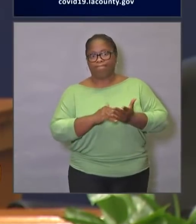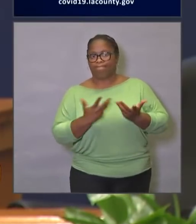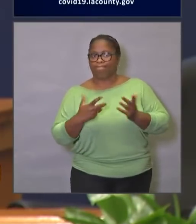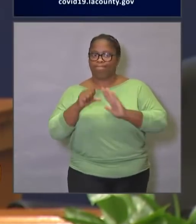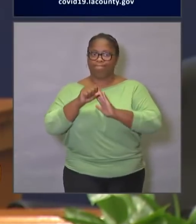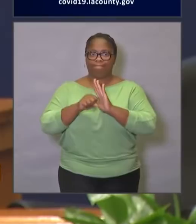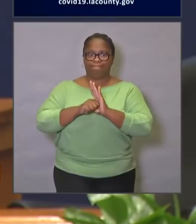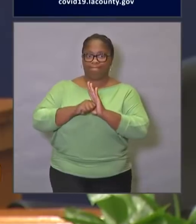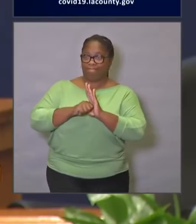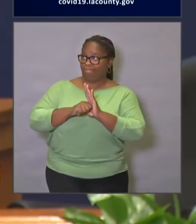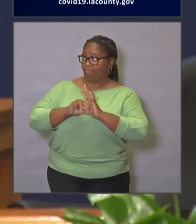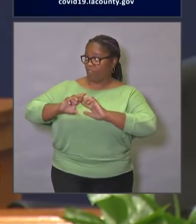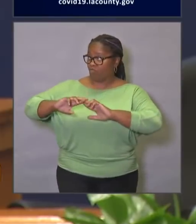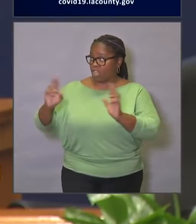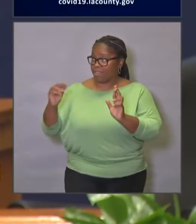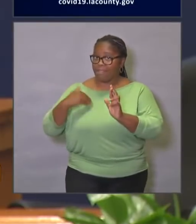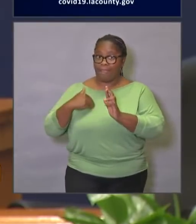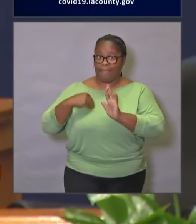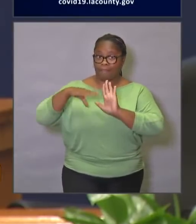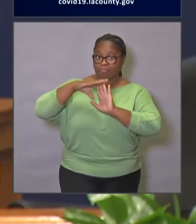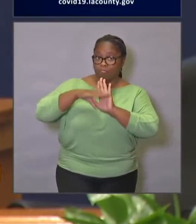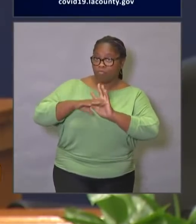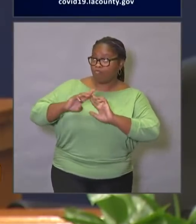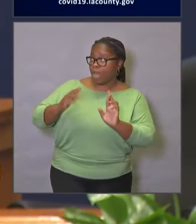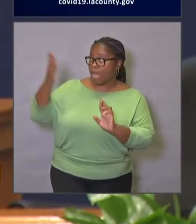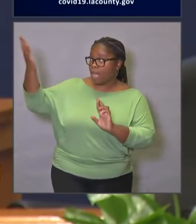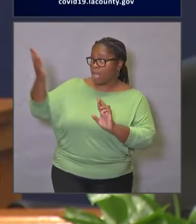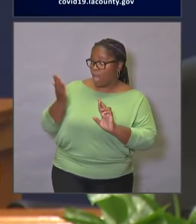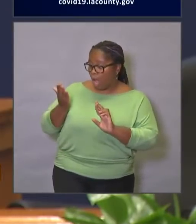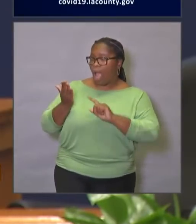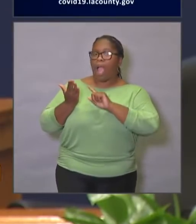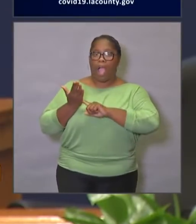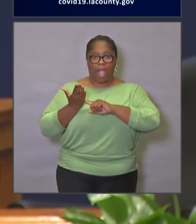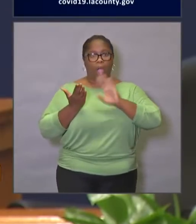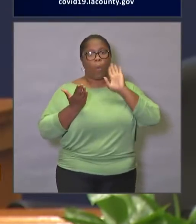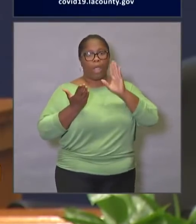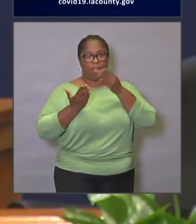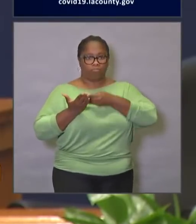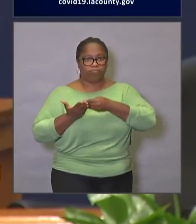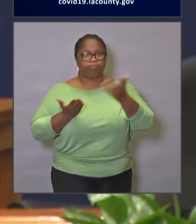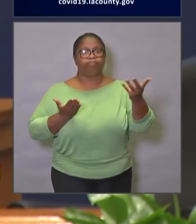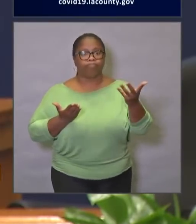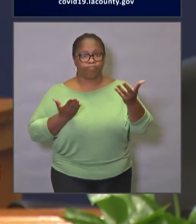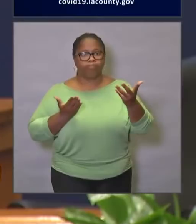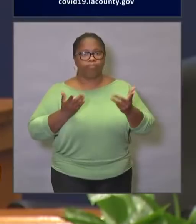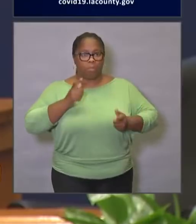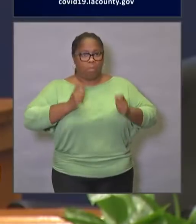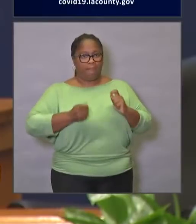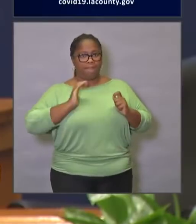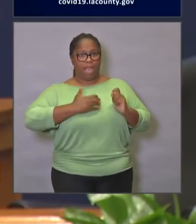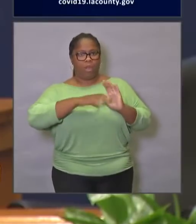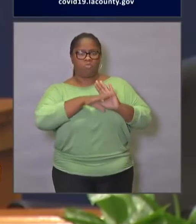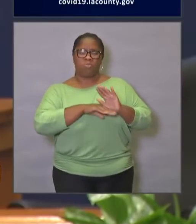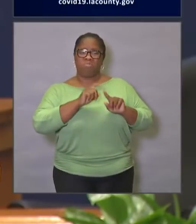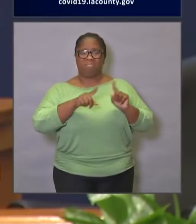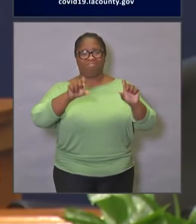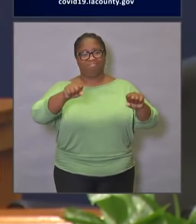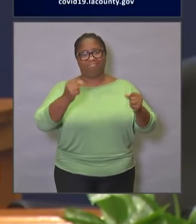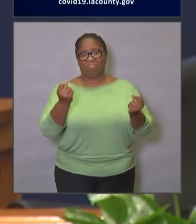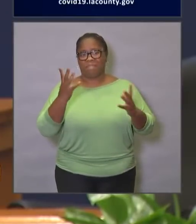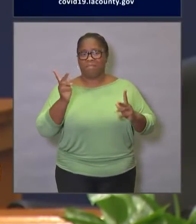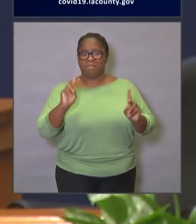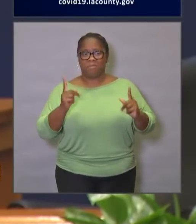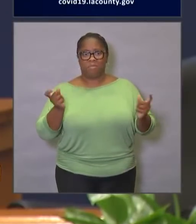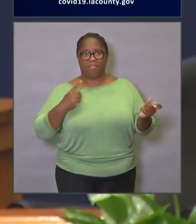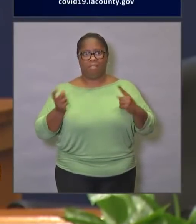develops their guidance, we will be passing that along as well and making modifications to our own. but we do know there are a lot of questions out there